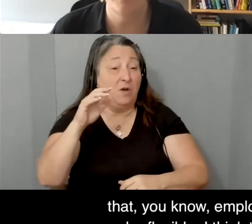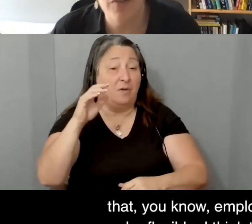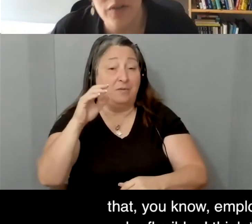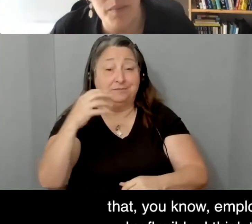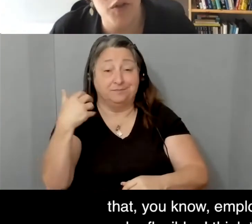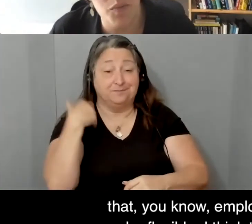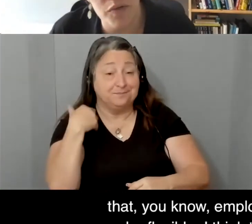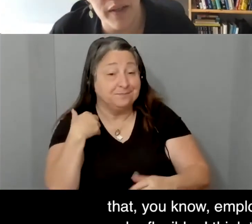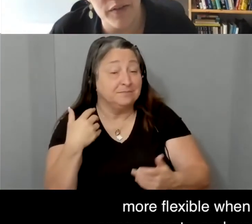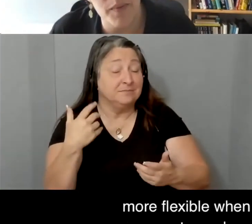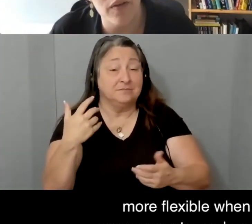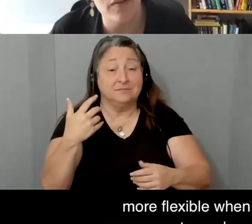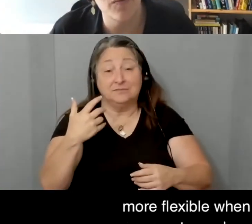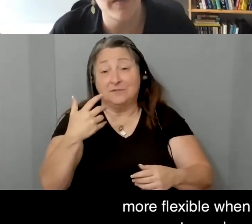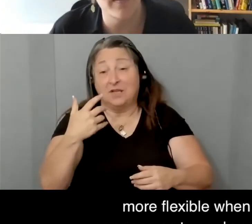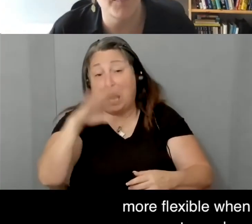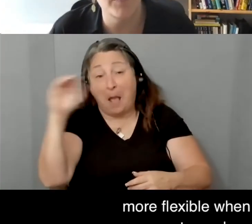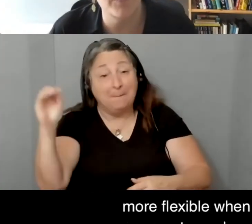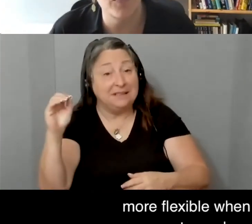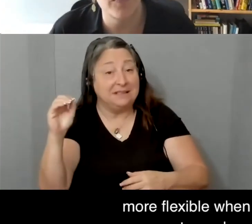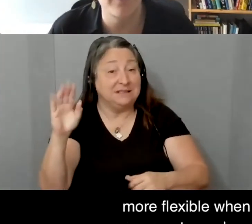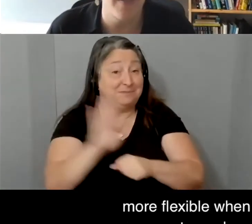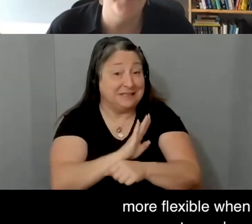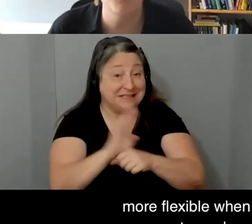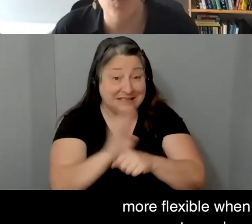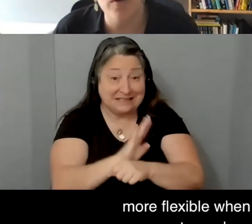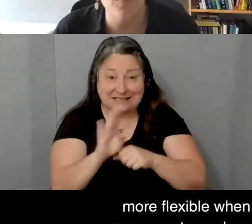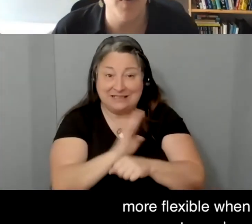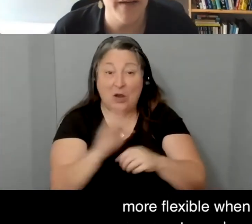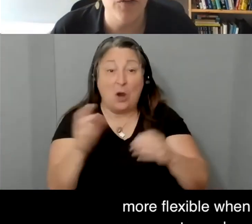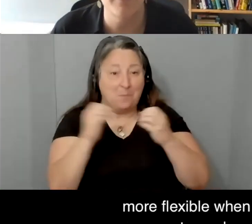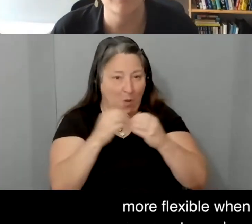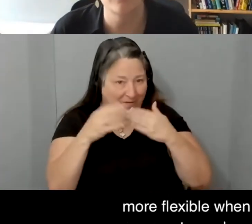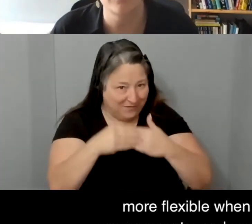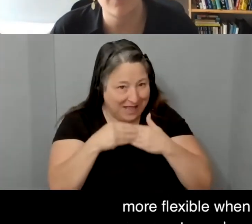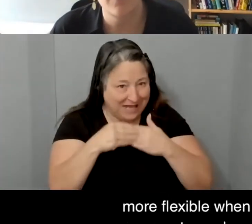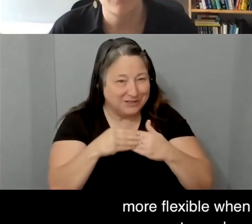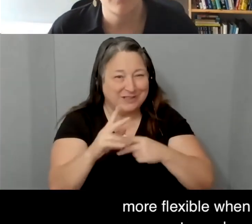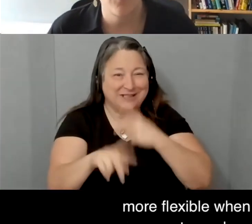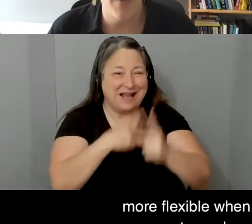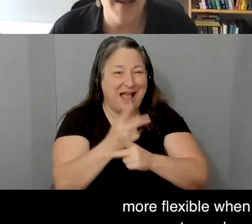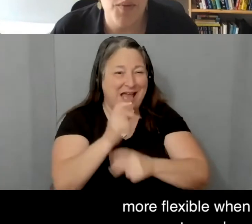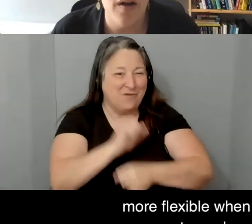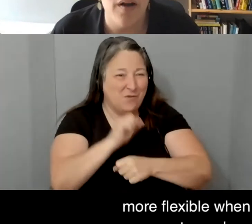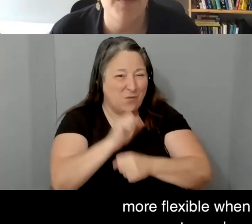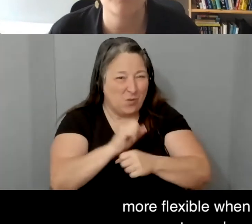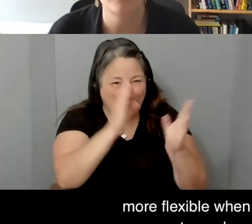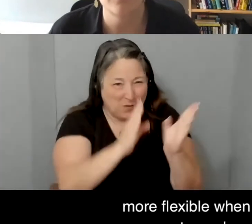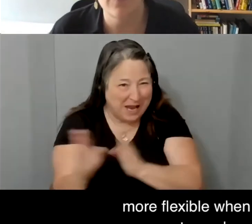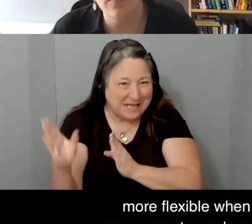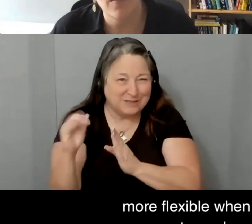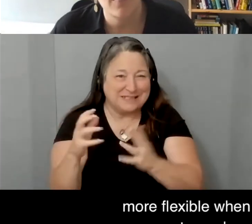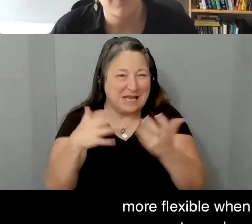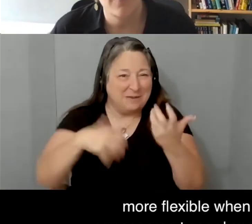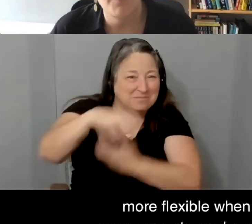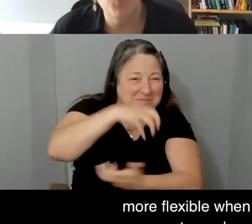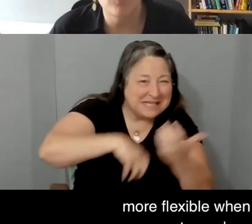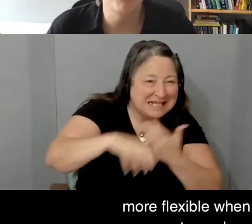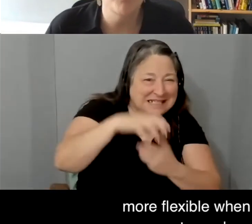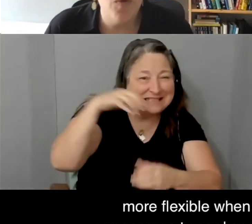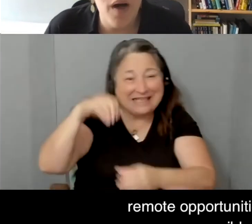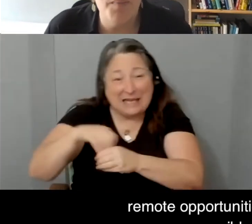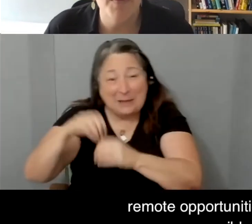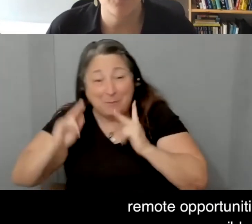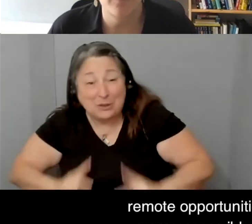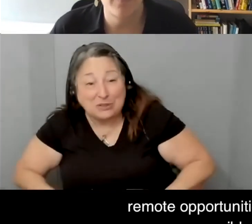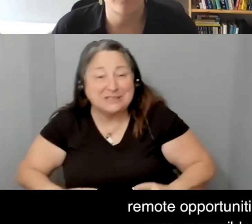that organizations are much more flexible when it comes to the type of work arrangements and, hybrid offices and